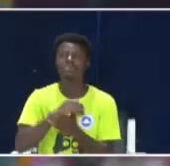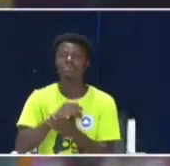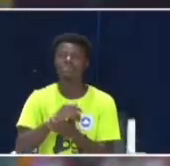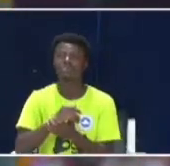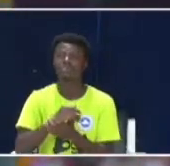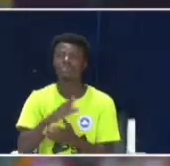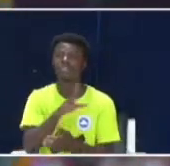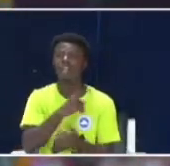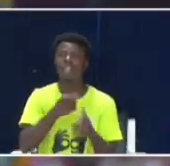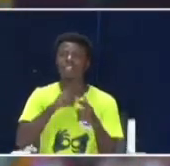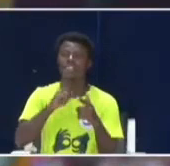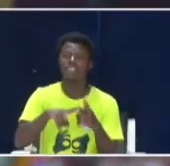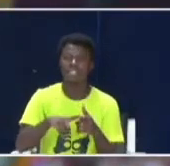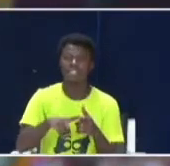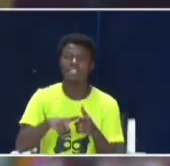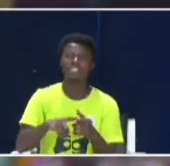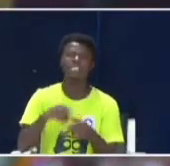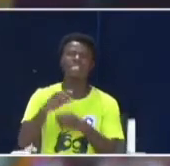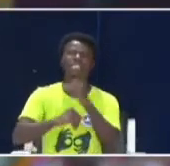And then